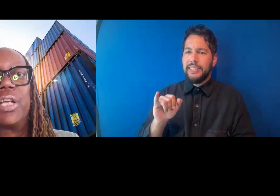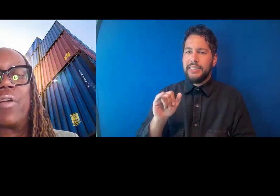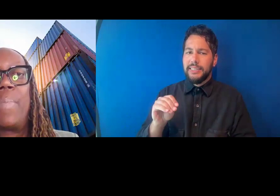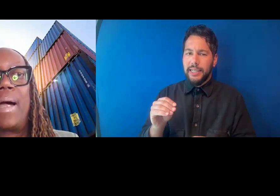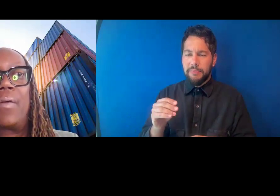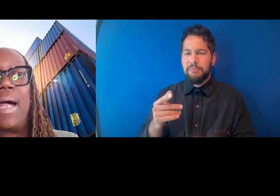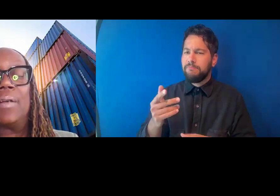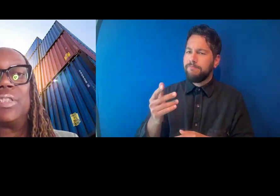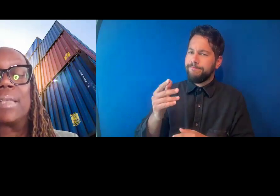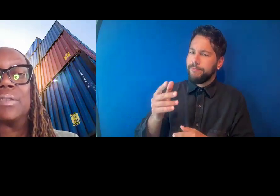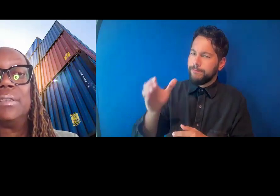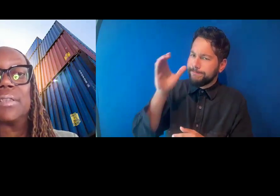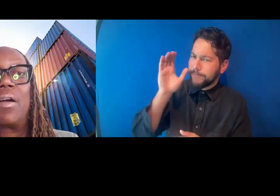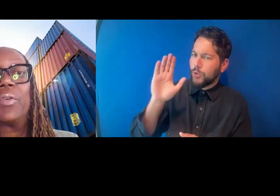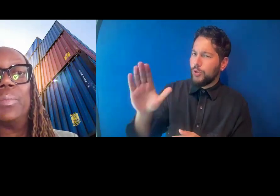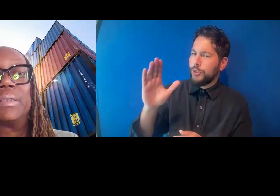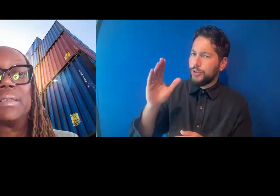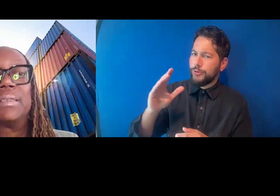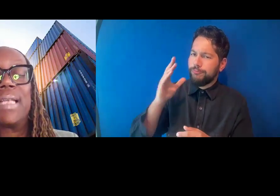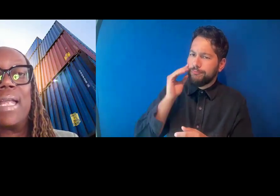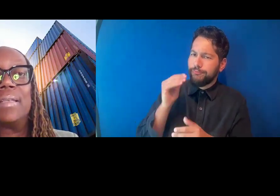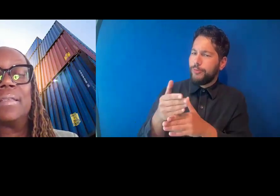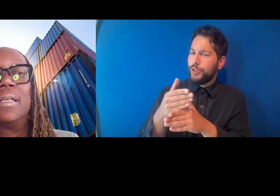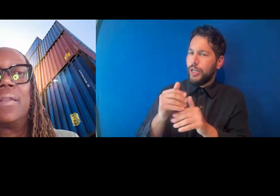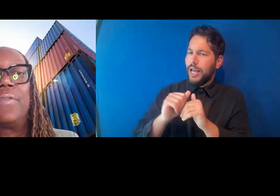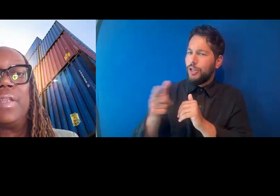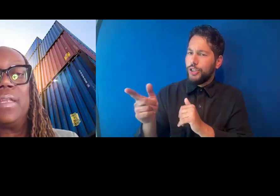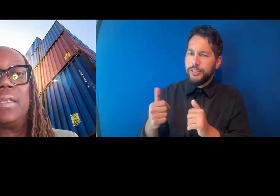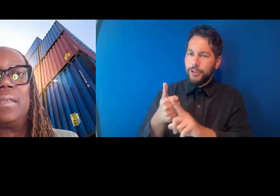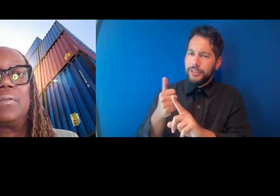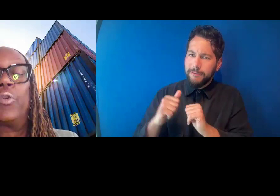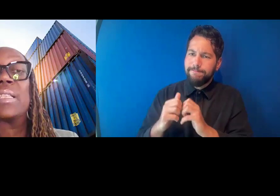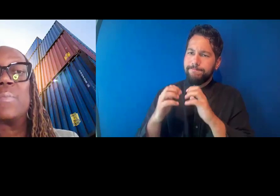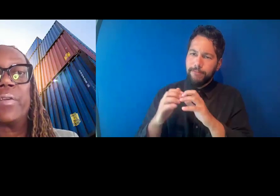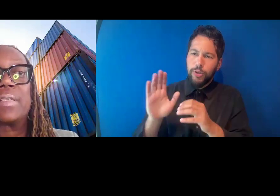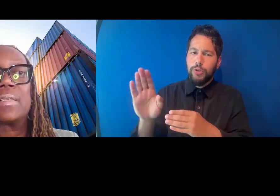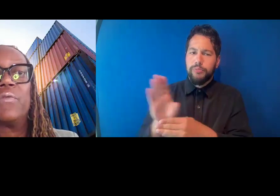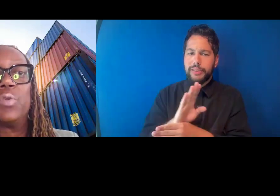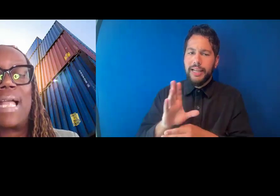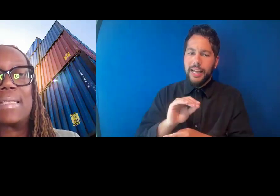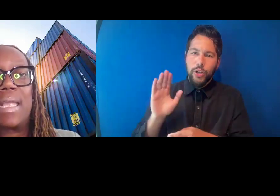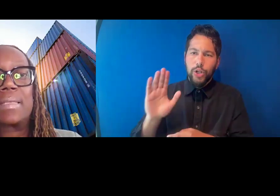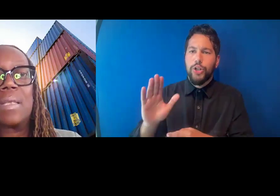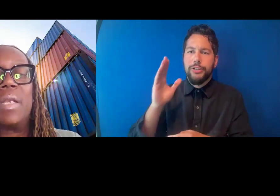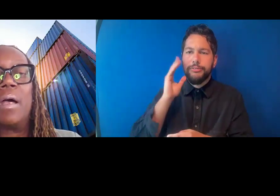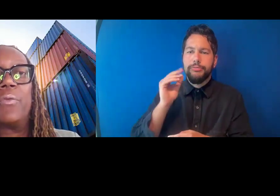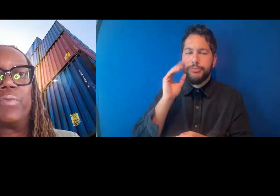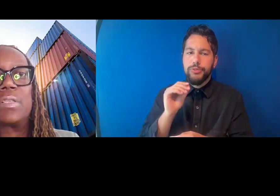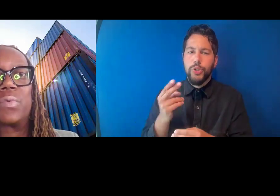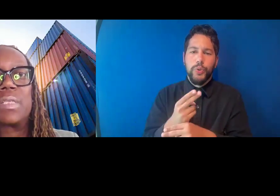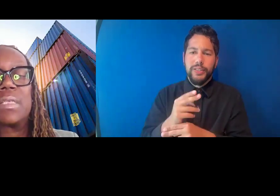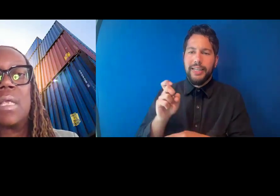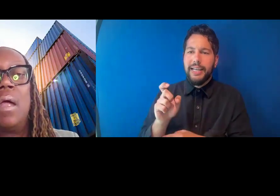to share about how she actually started her business and her experiences of utilizing EXIM and